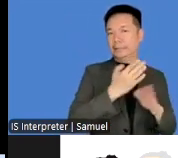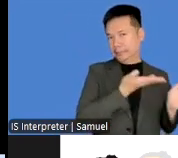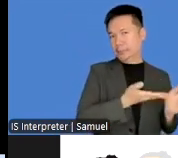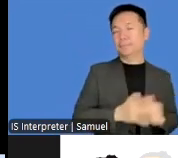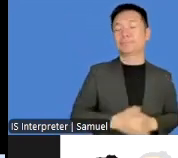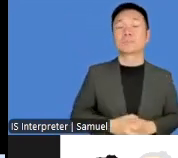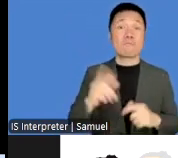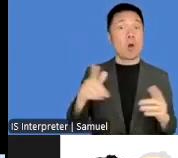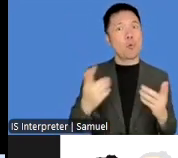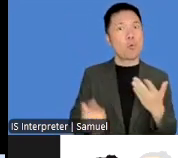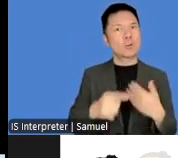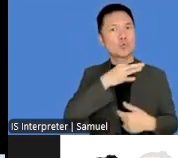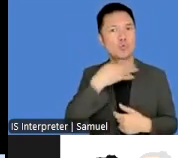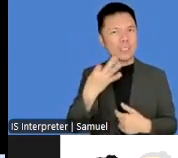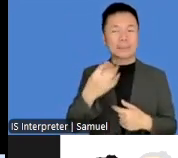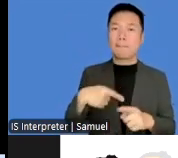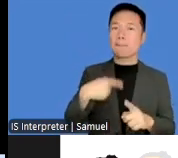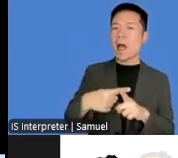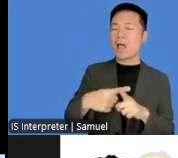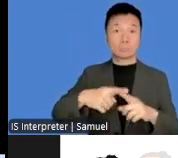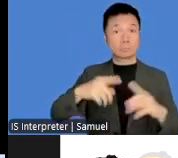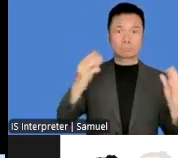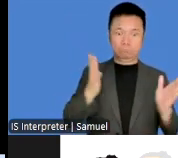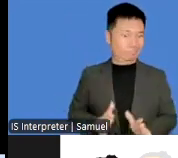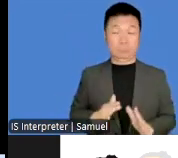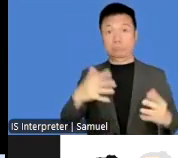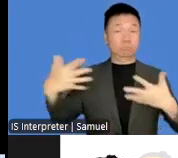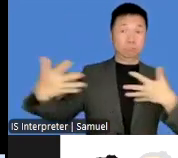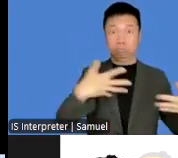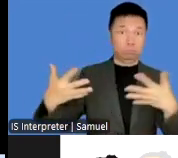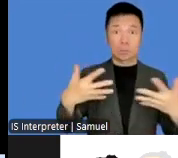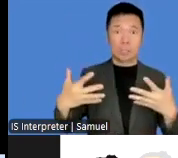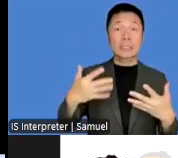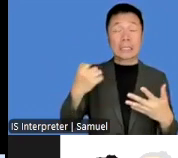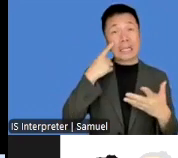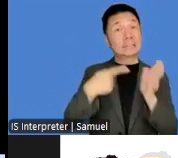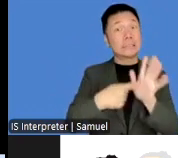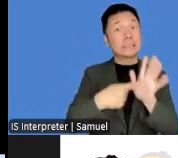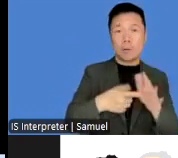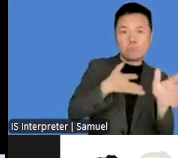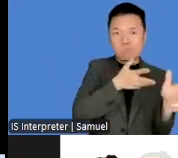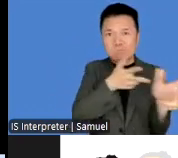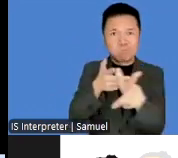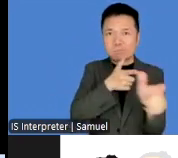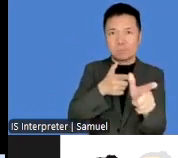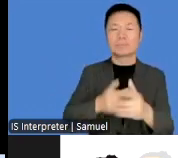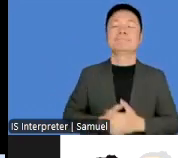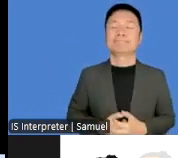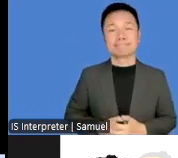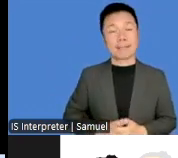and humanitarian emergencies, including conflicts. And this theme is